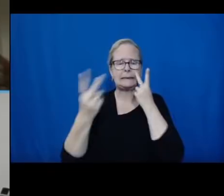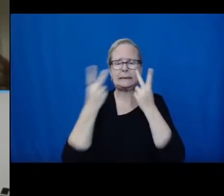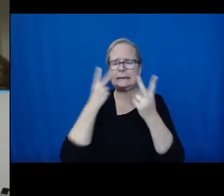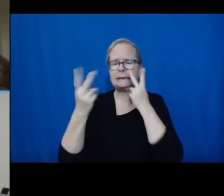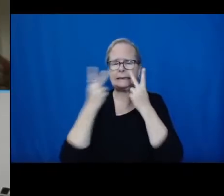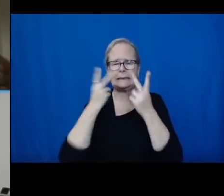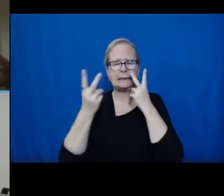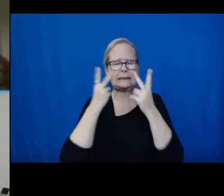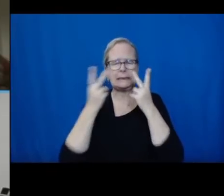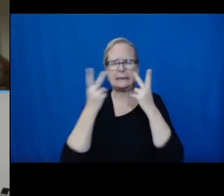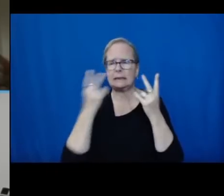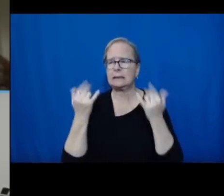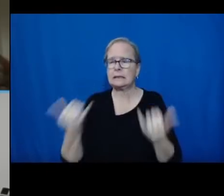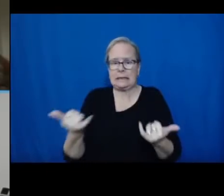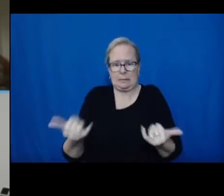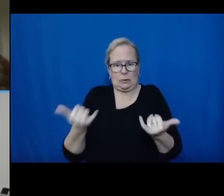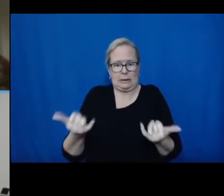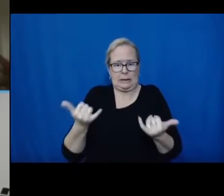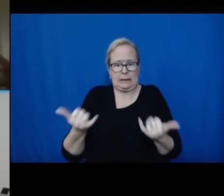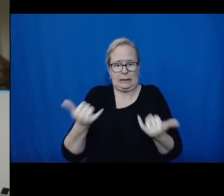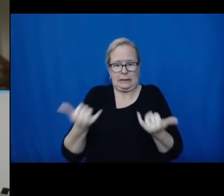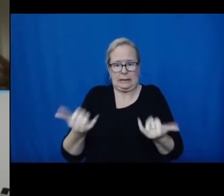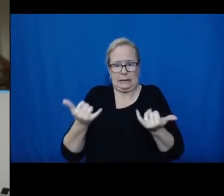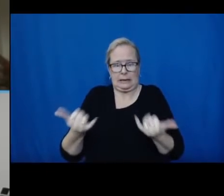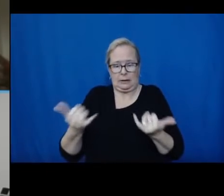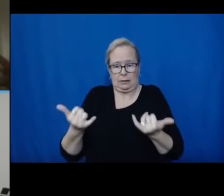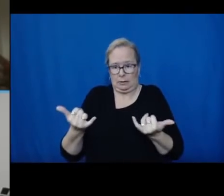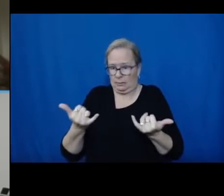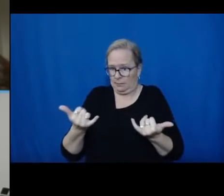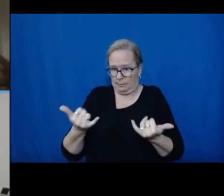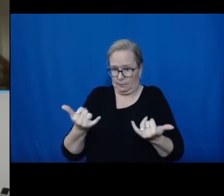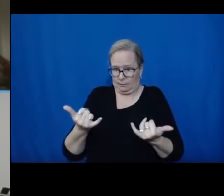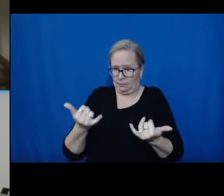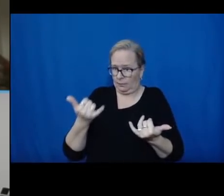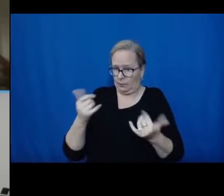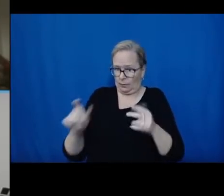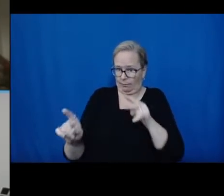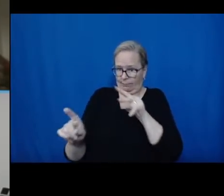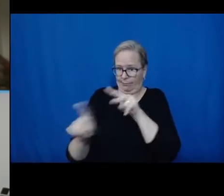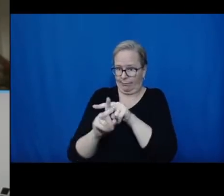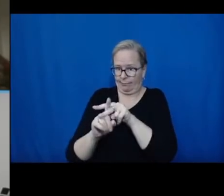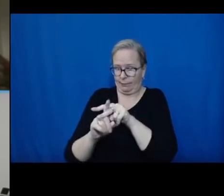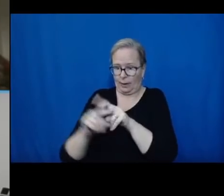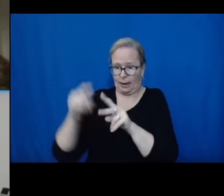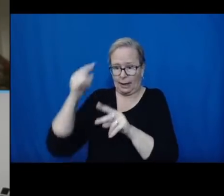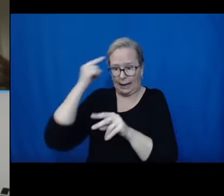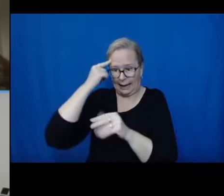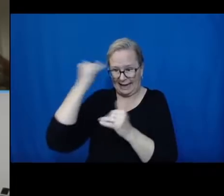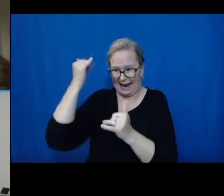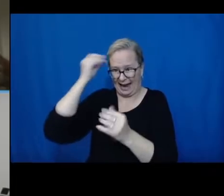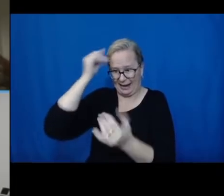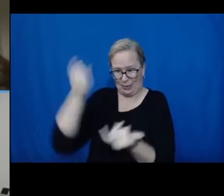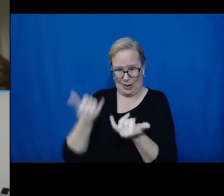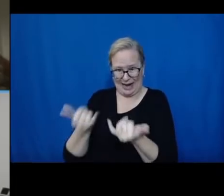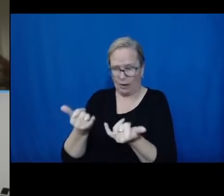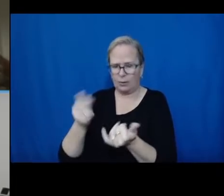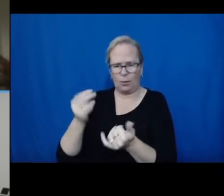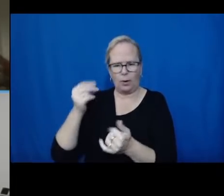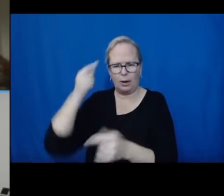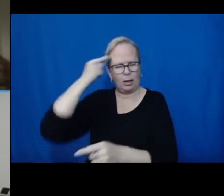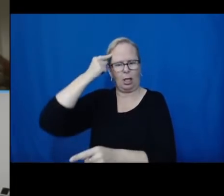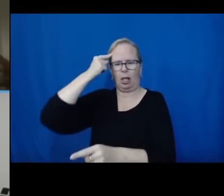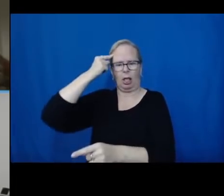or physically well, people are coming to work anyways because there's just nobody else to do it. So the